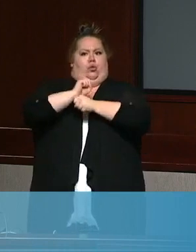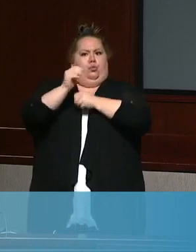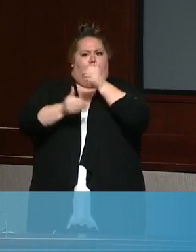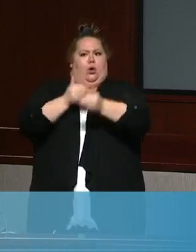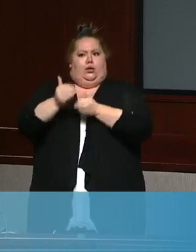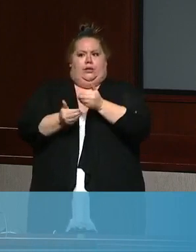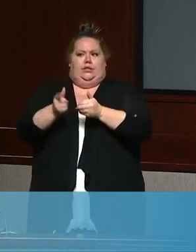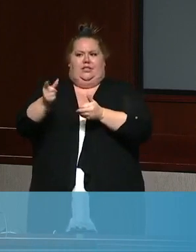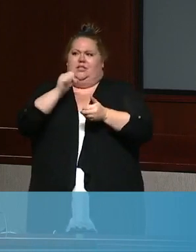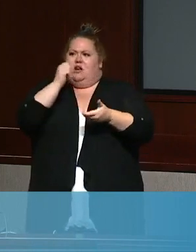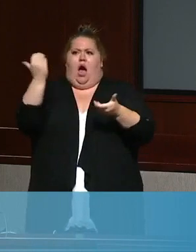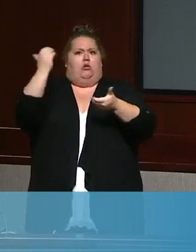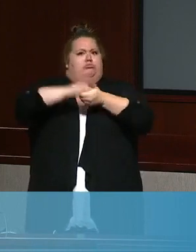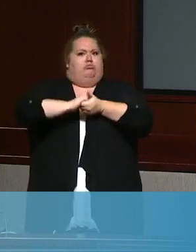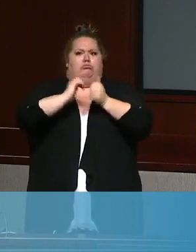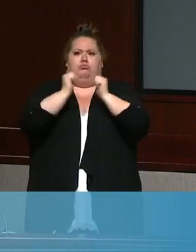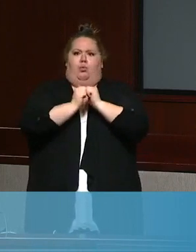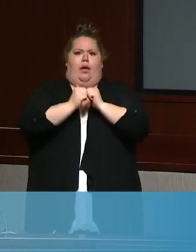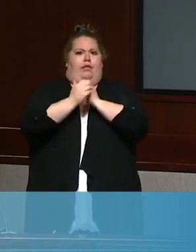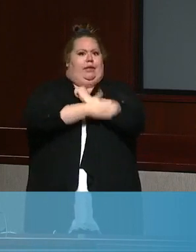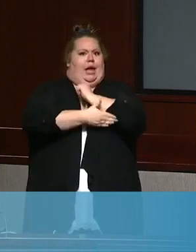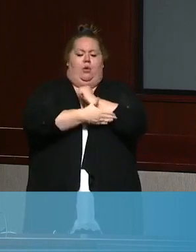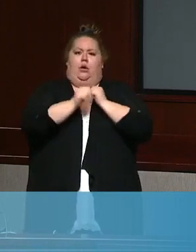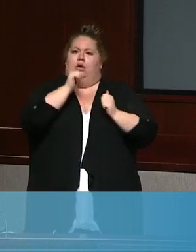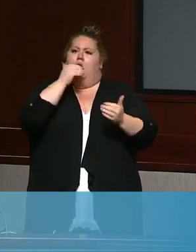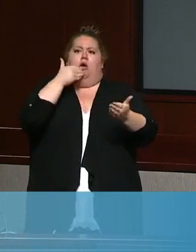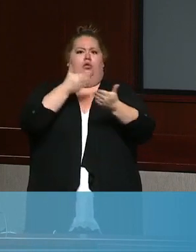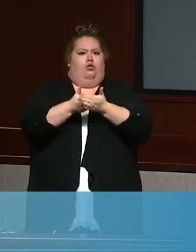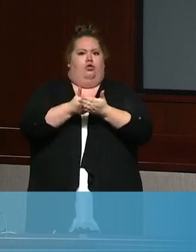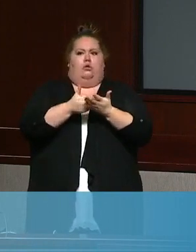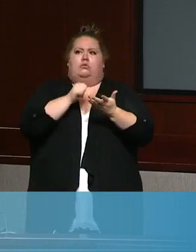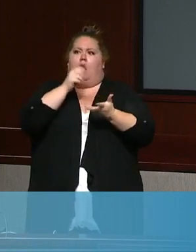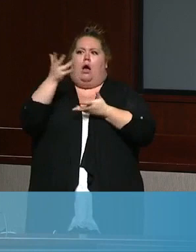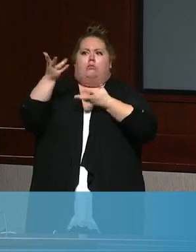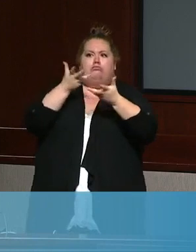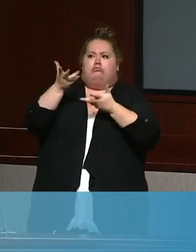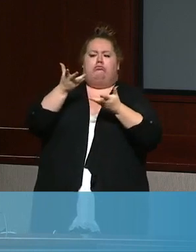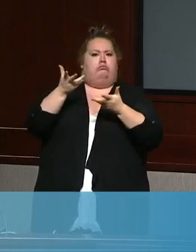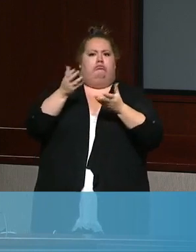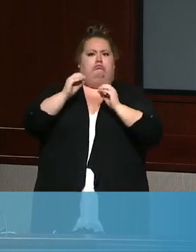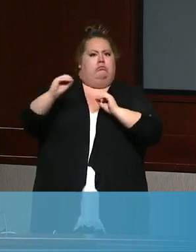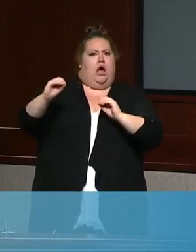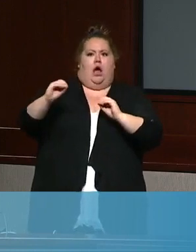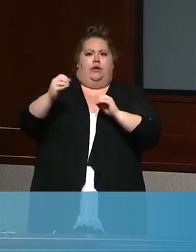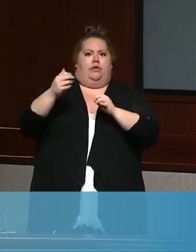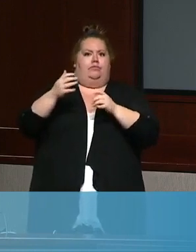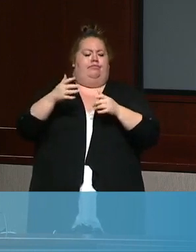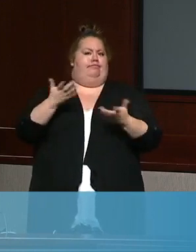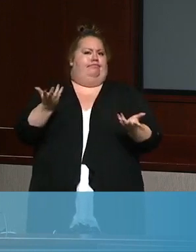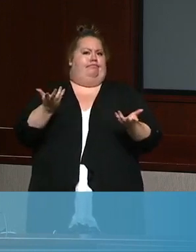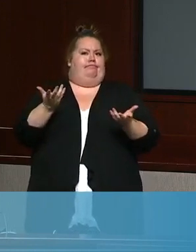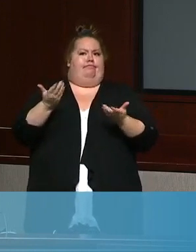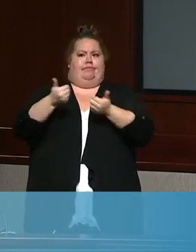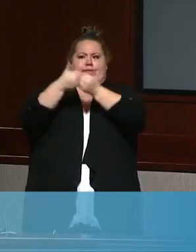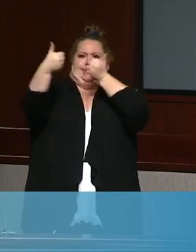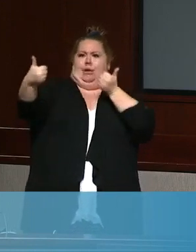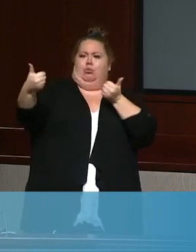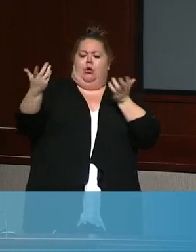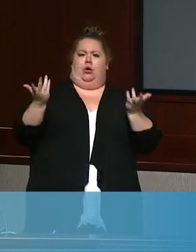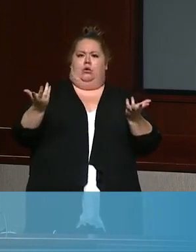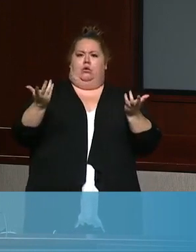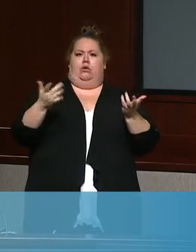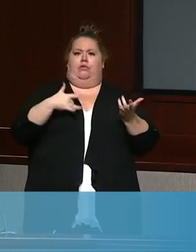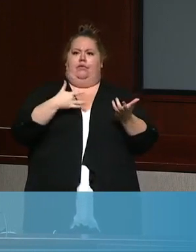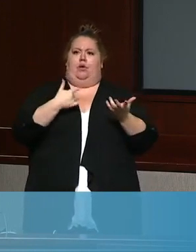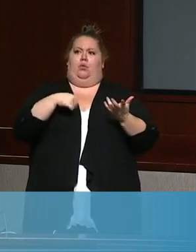counties. We want to see better collaboration. We want to be involved more in how these directives are